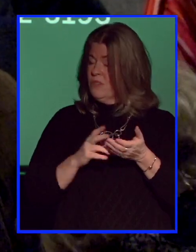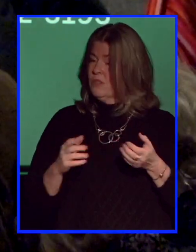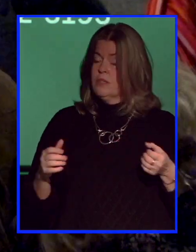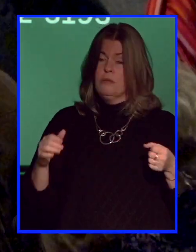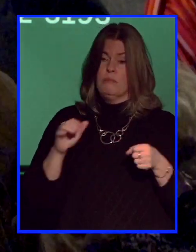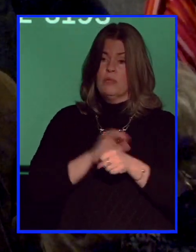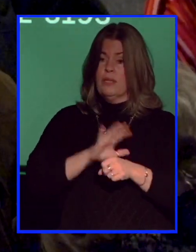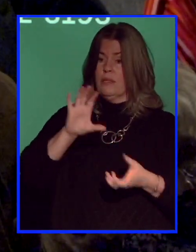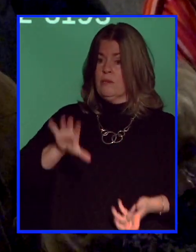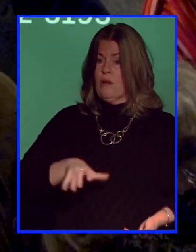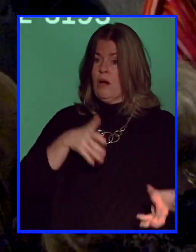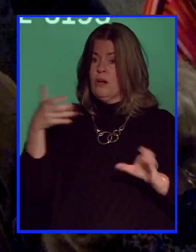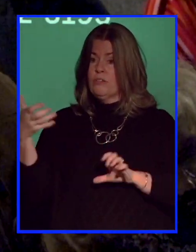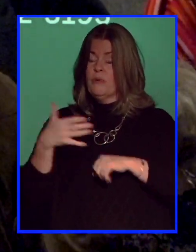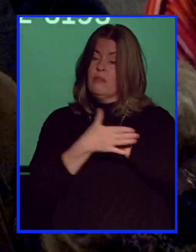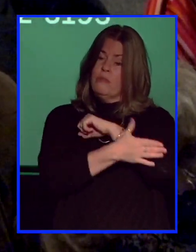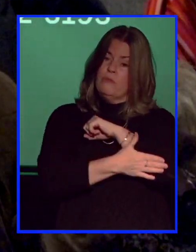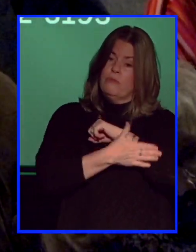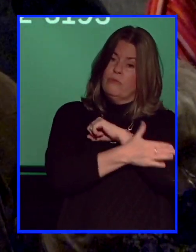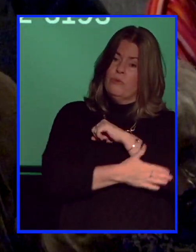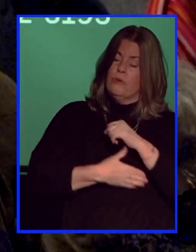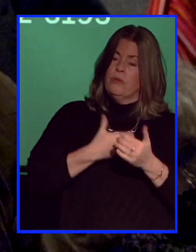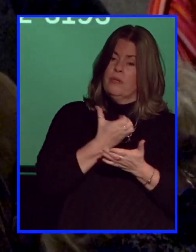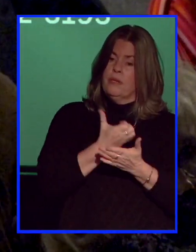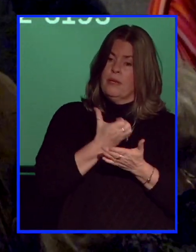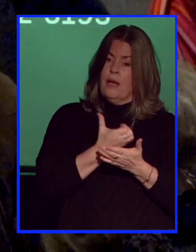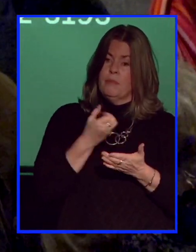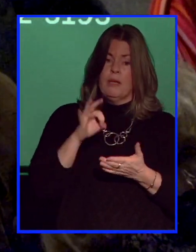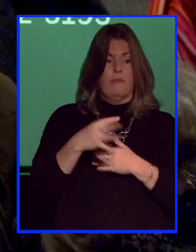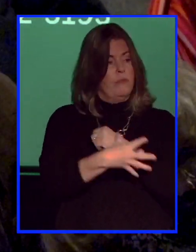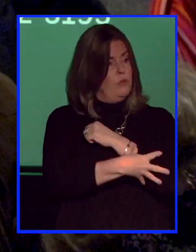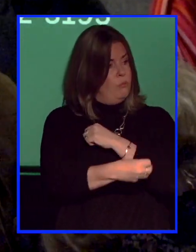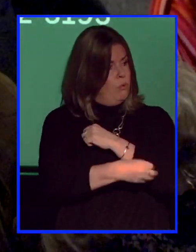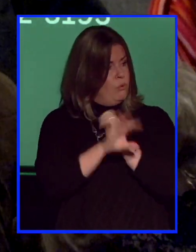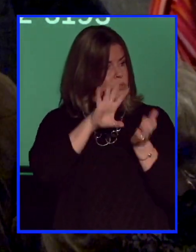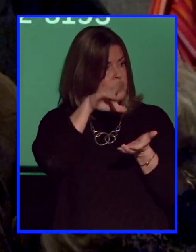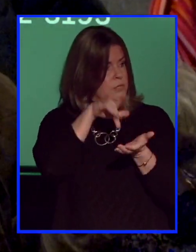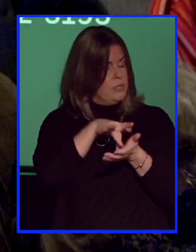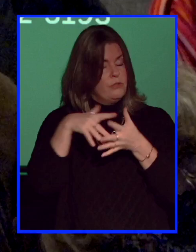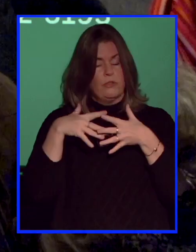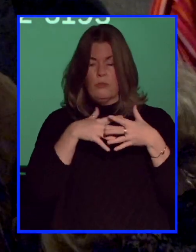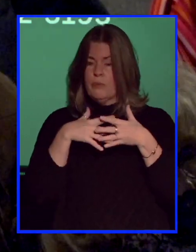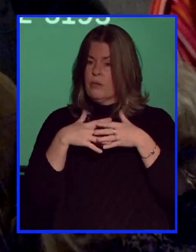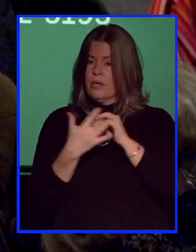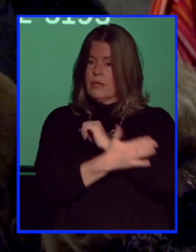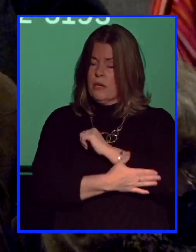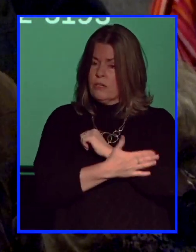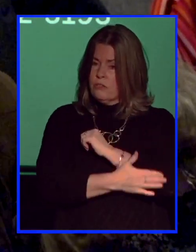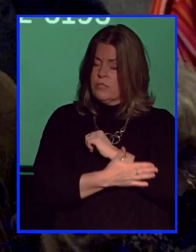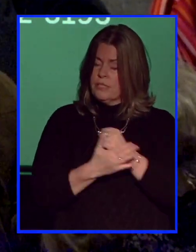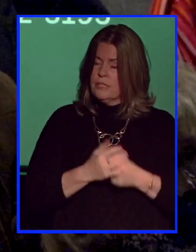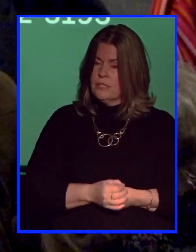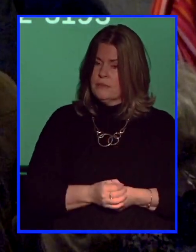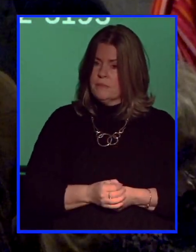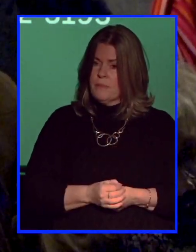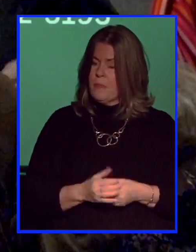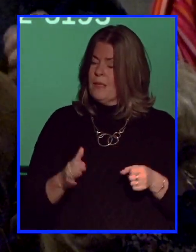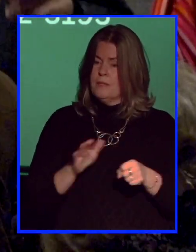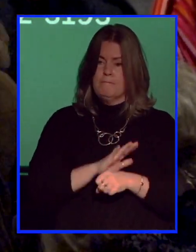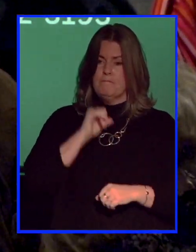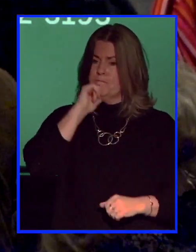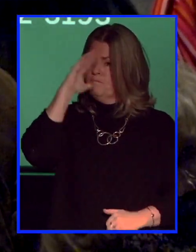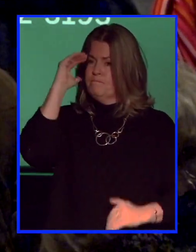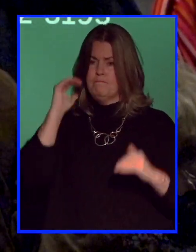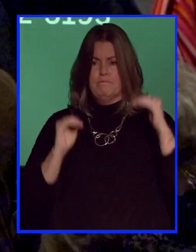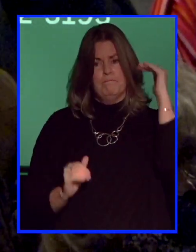undermine the rural economy of these poor Central American countries. It's a total imbalance.